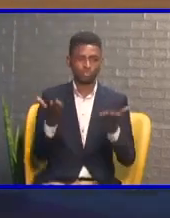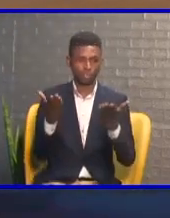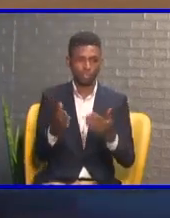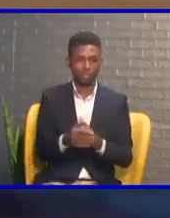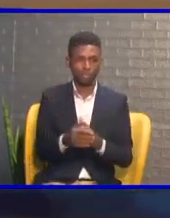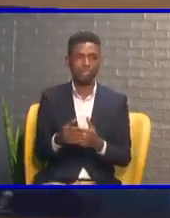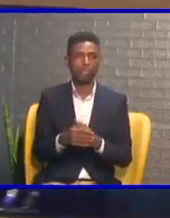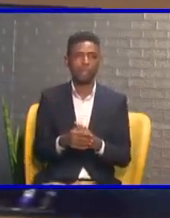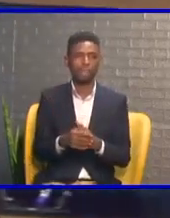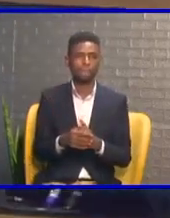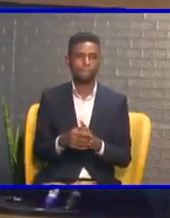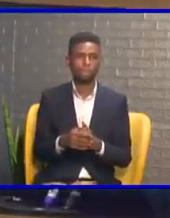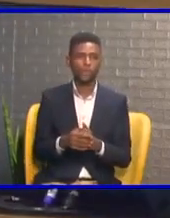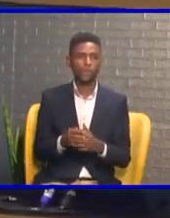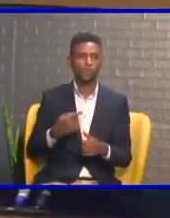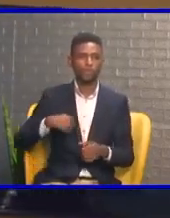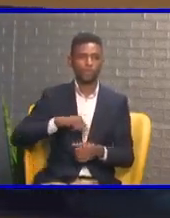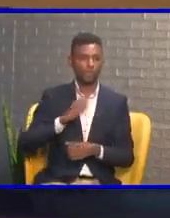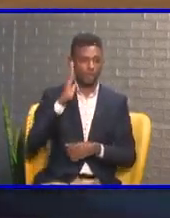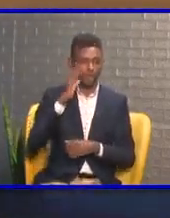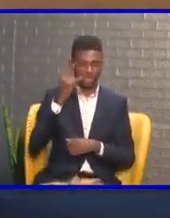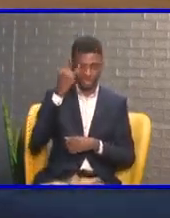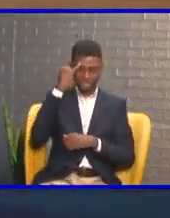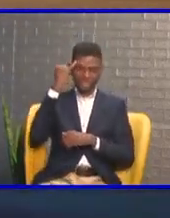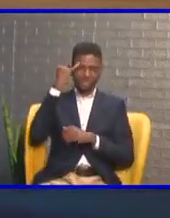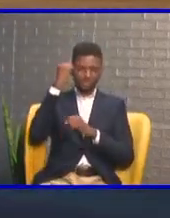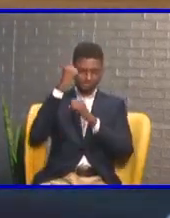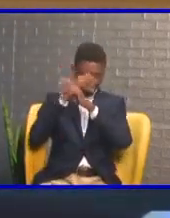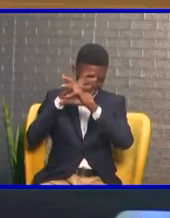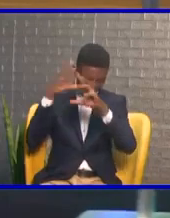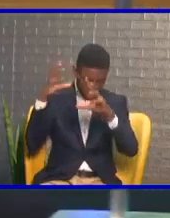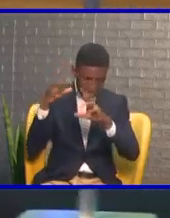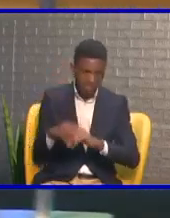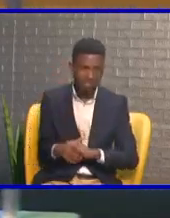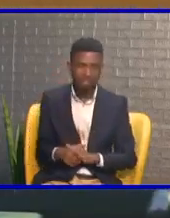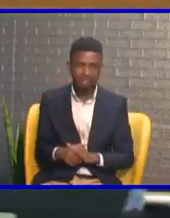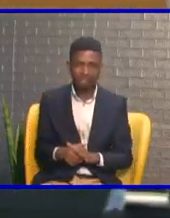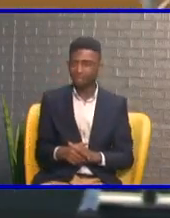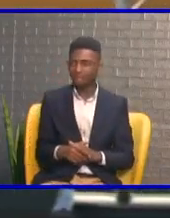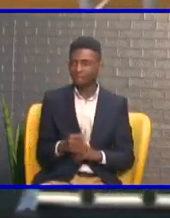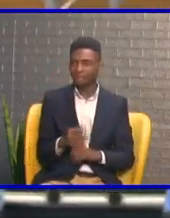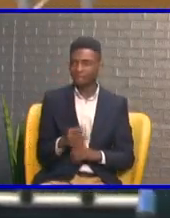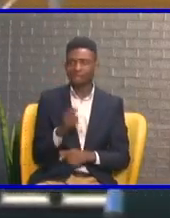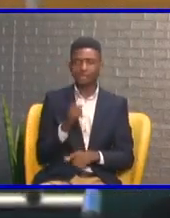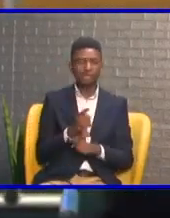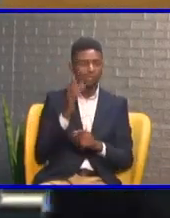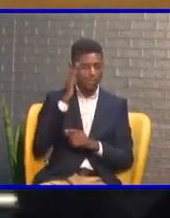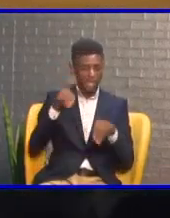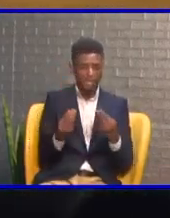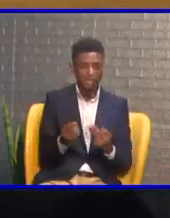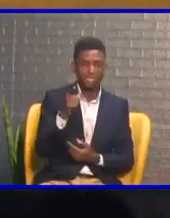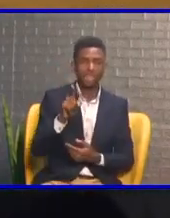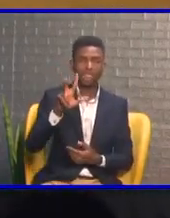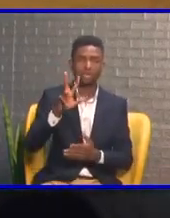to do something. We're going to imagine. Amen. I'm just going to give you just